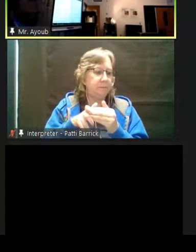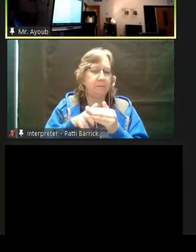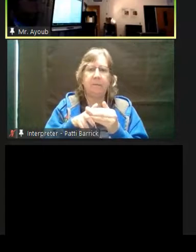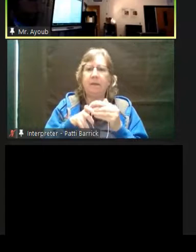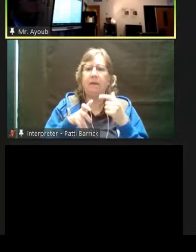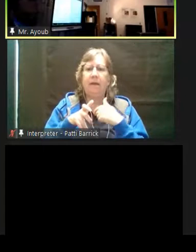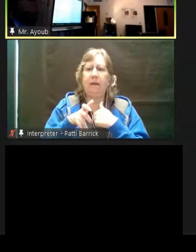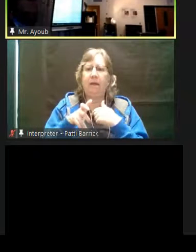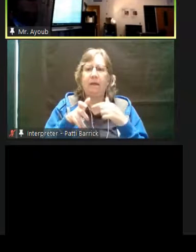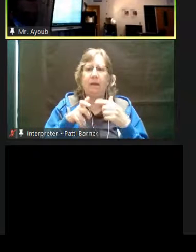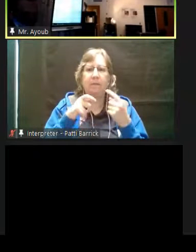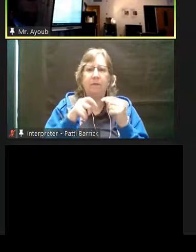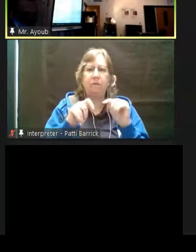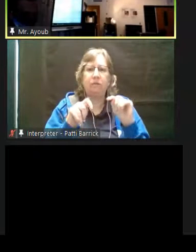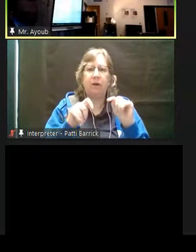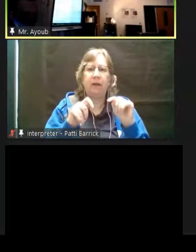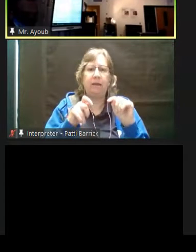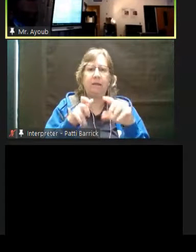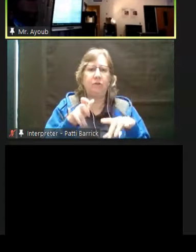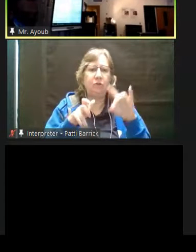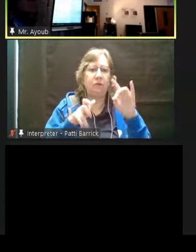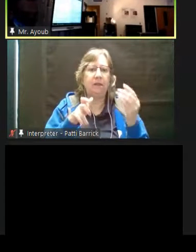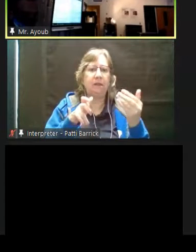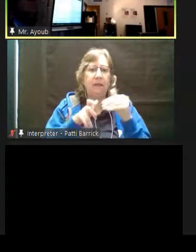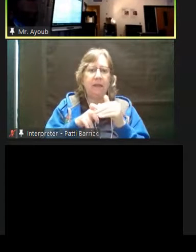and then I'm gonna choose it again,